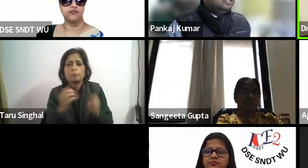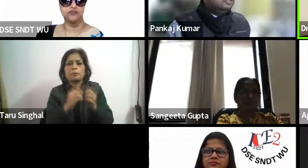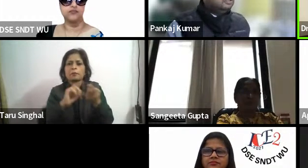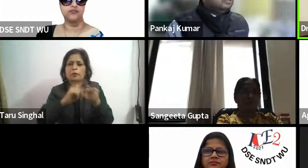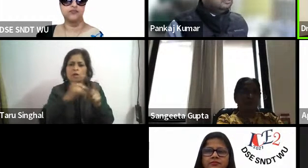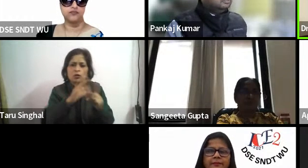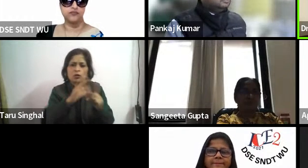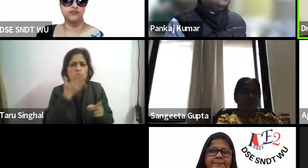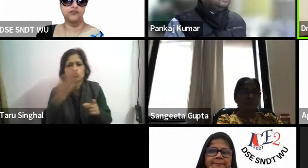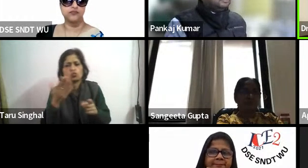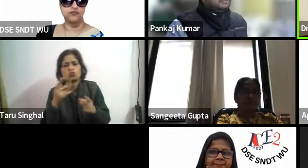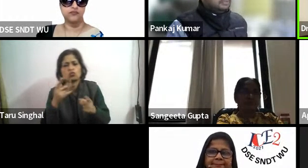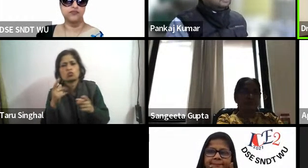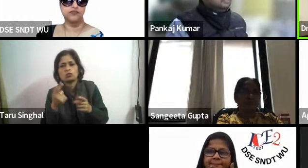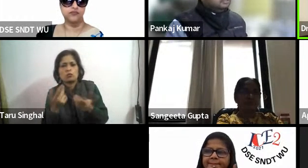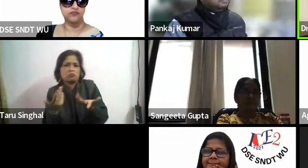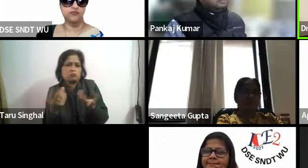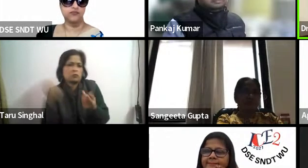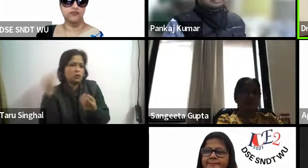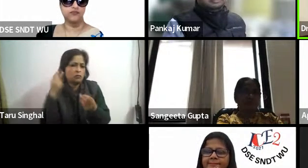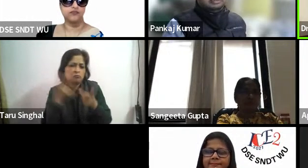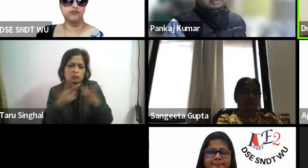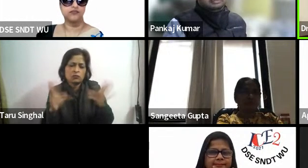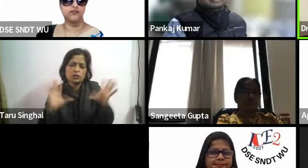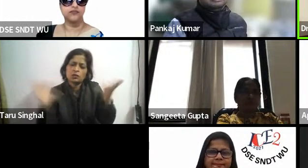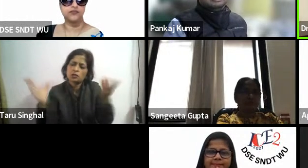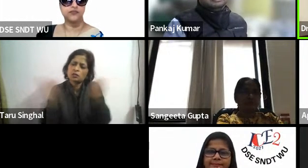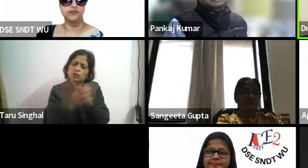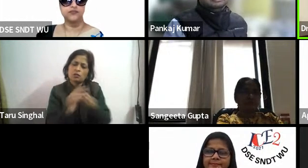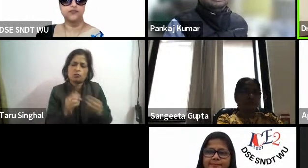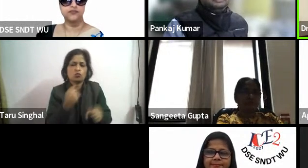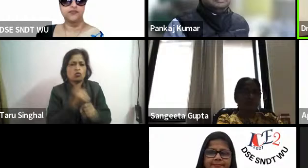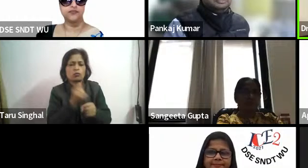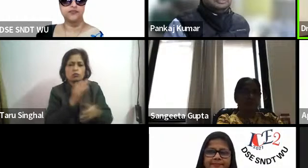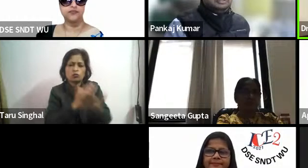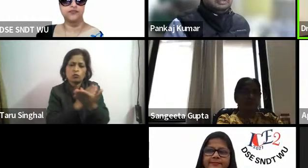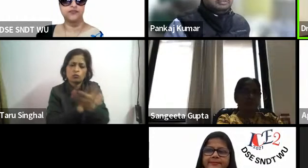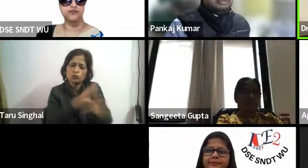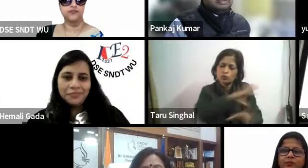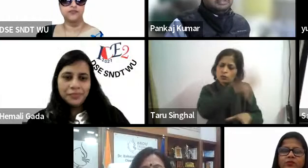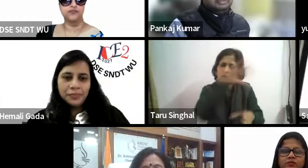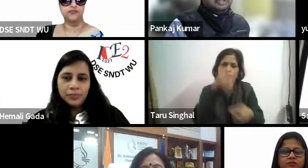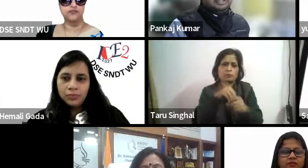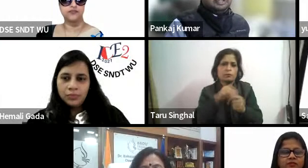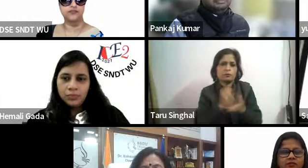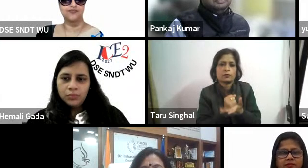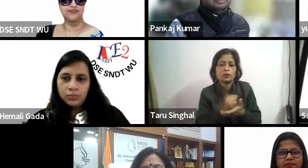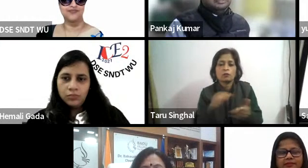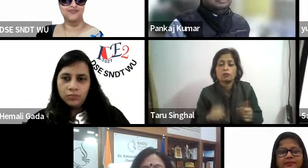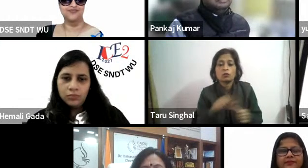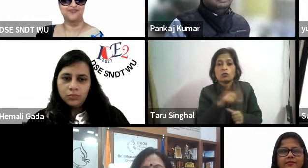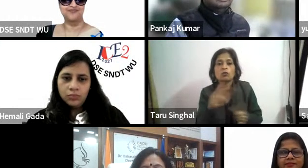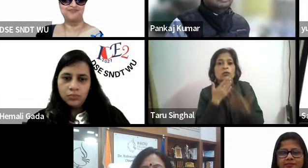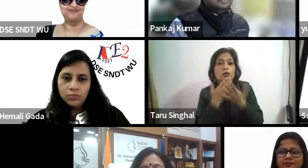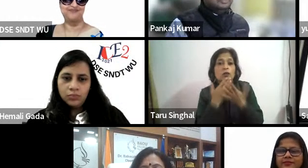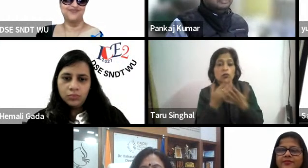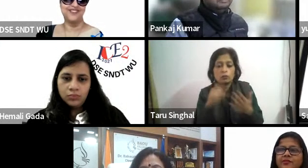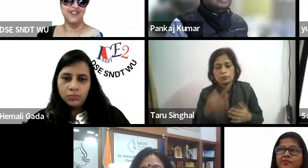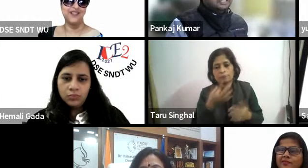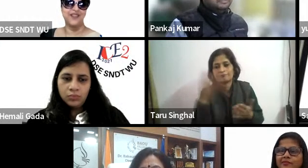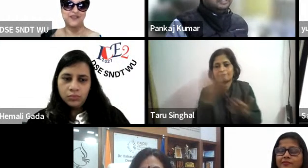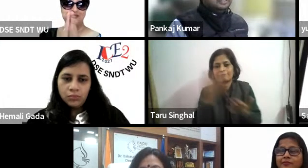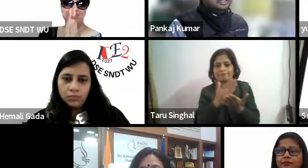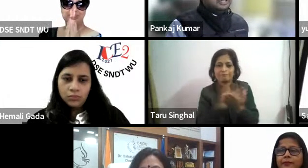school, or whatever programs that the government would be running. I once again thank all of you for being part of this very special program.